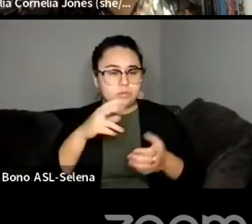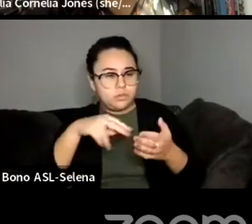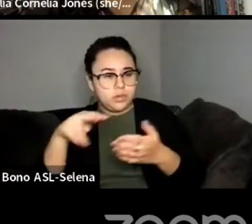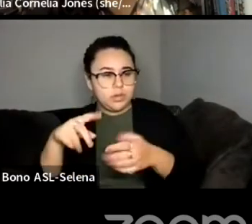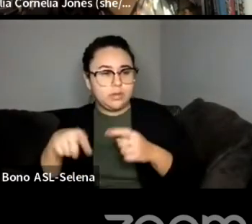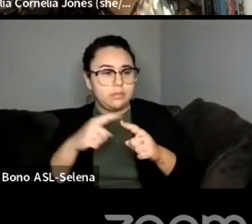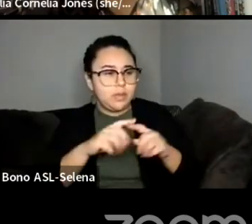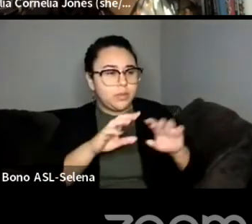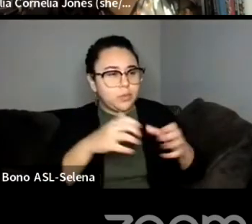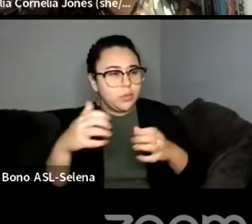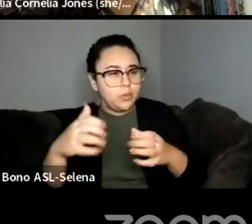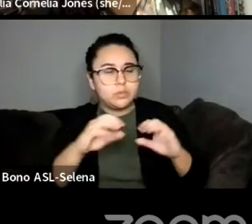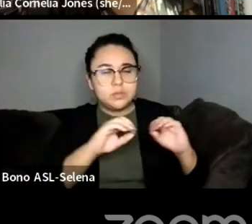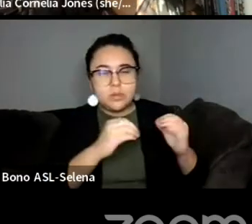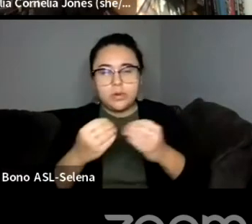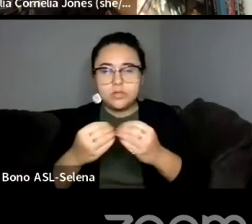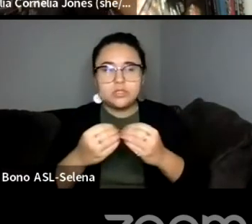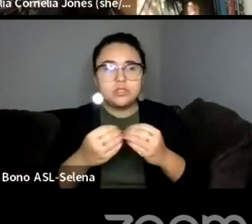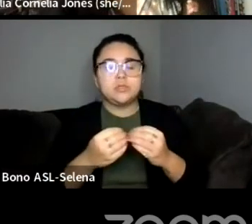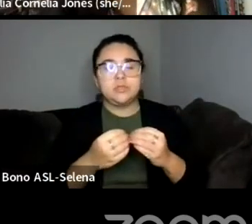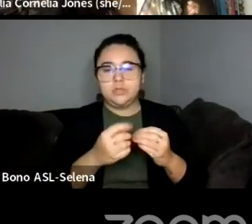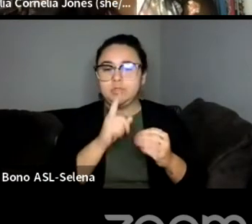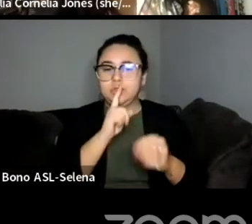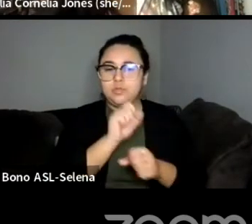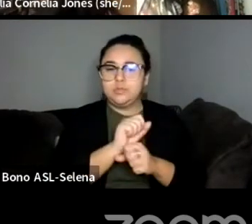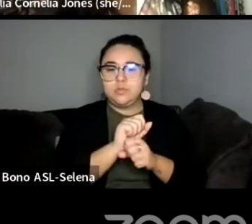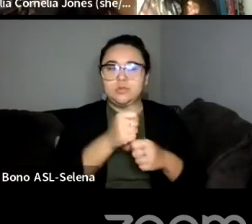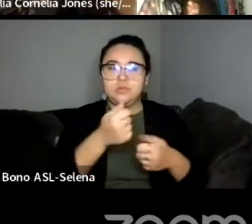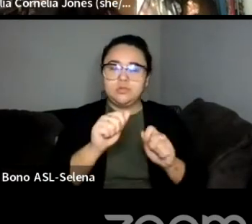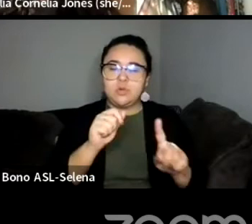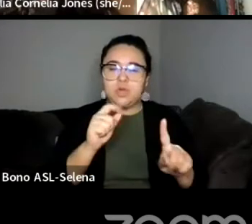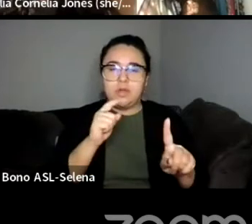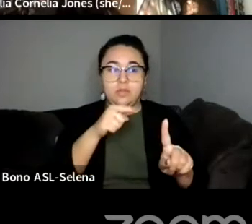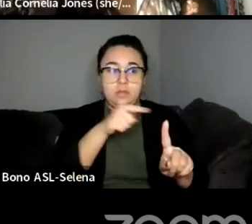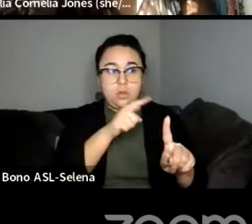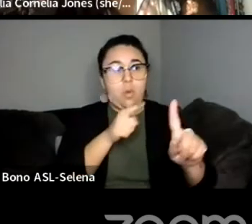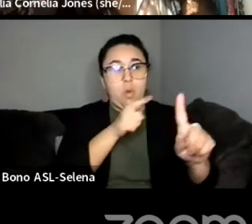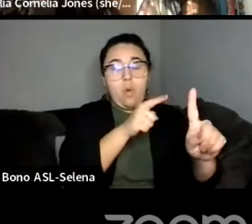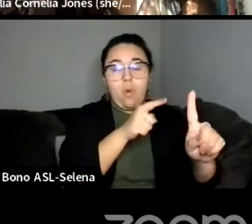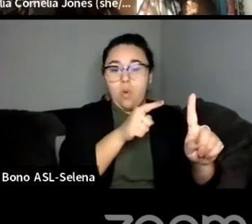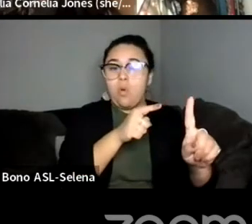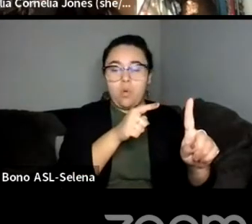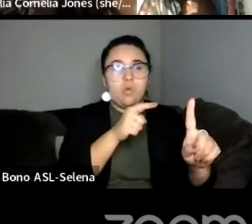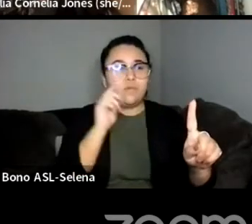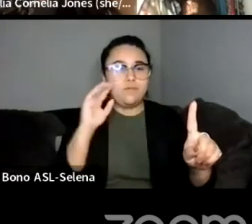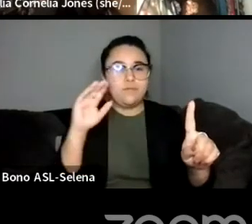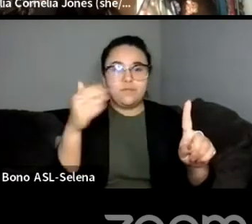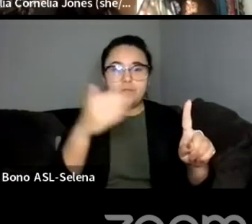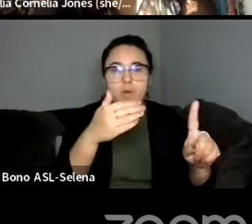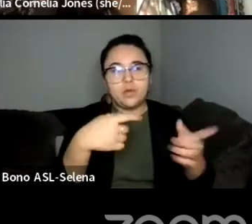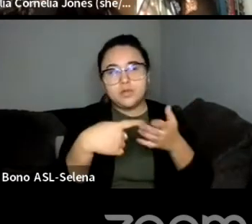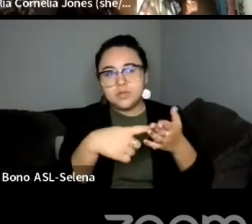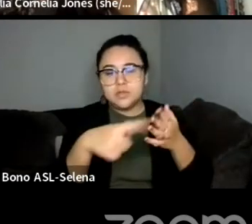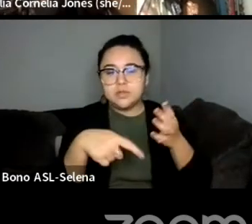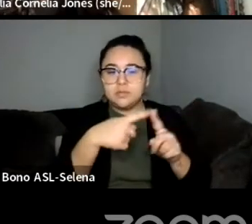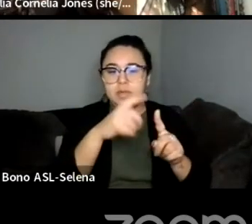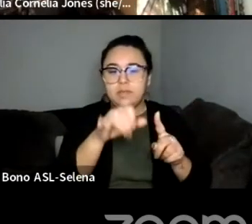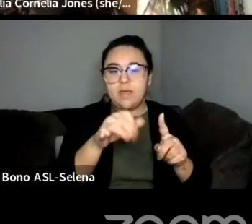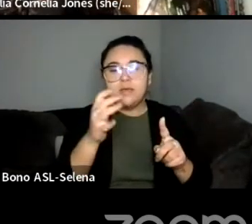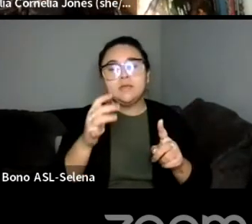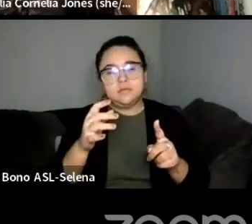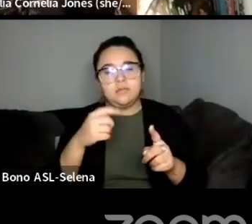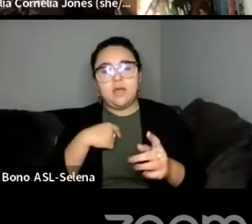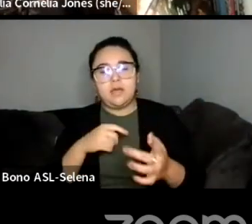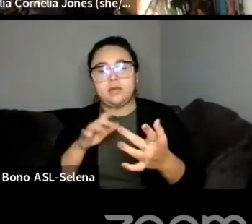initiatives and organizations that were really moving this conversation forward. And that's around the time when I reached out to Rachel,